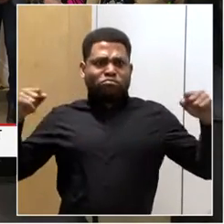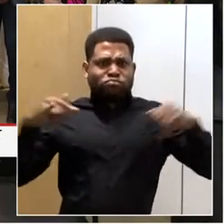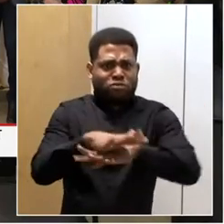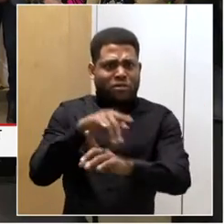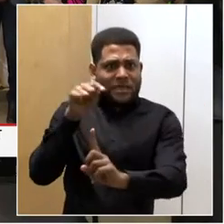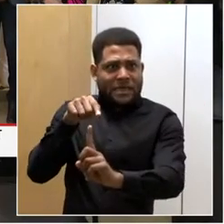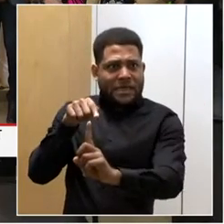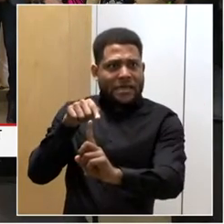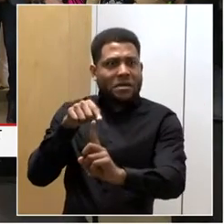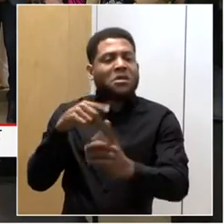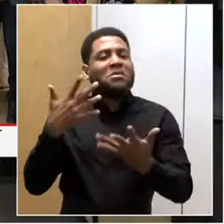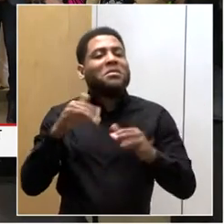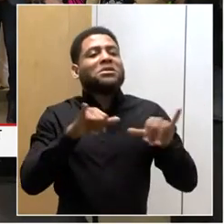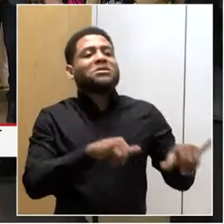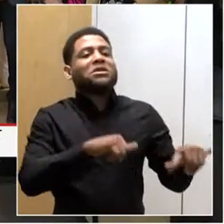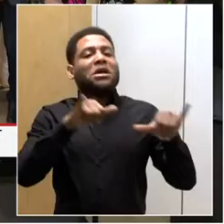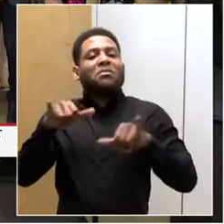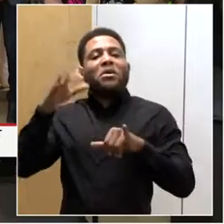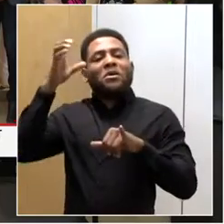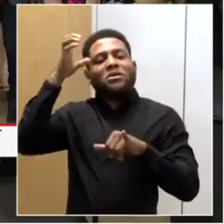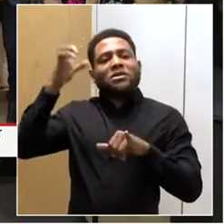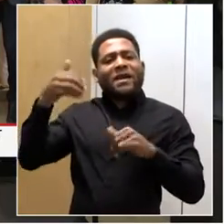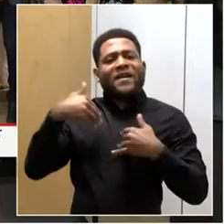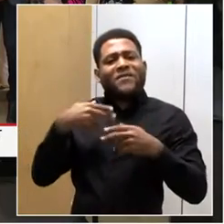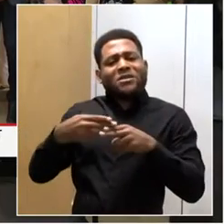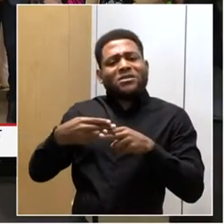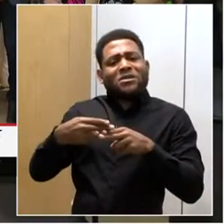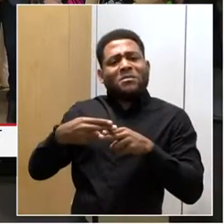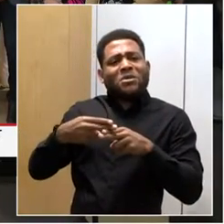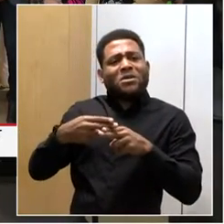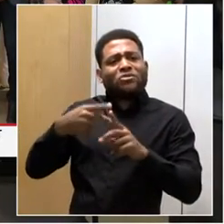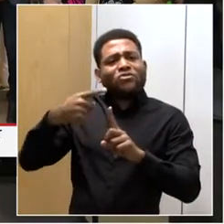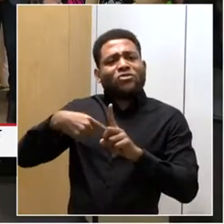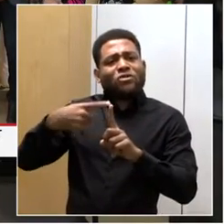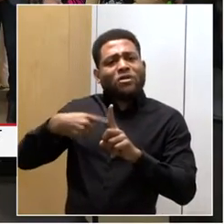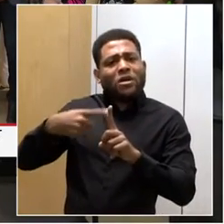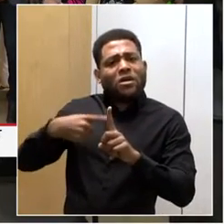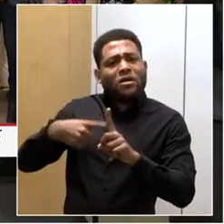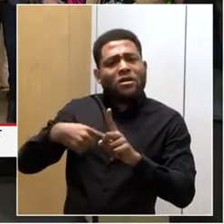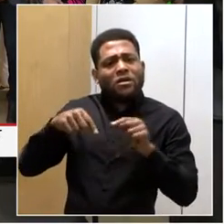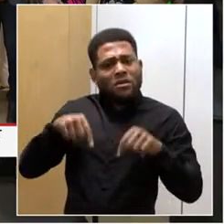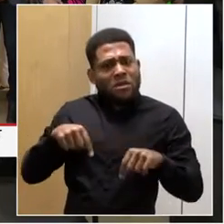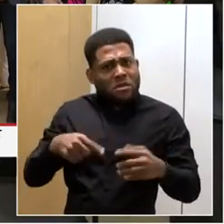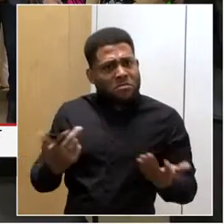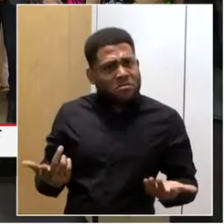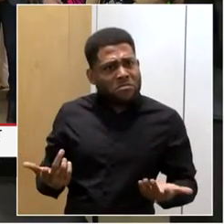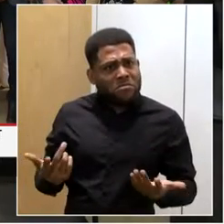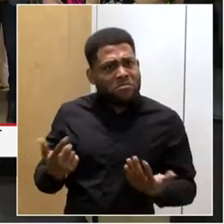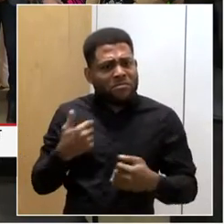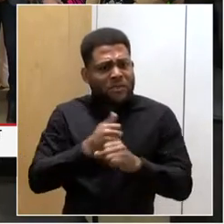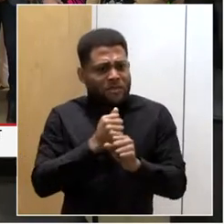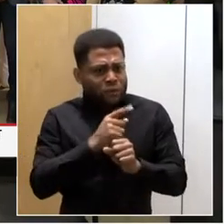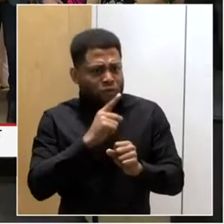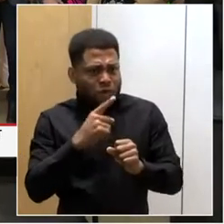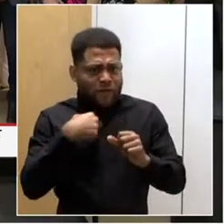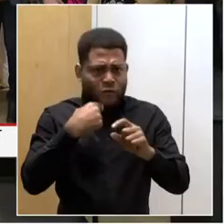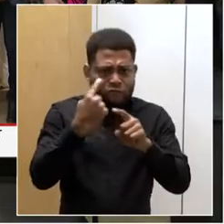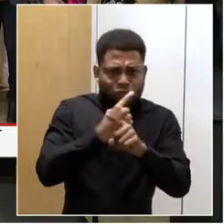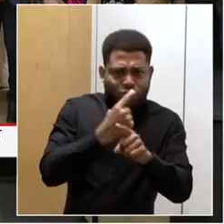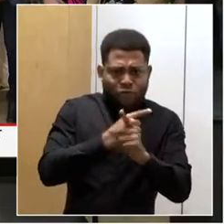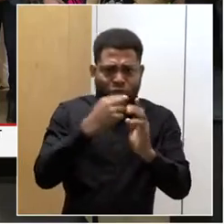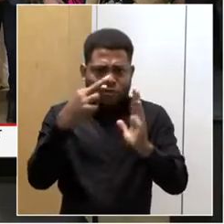around short-term rentals and how to make sure short-term rentals are properly registered. We have a